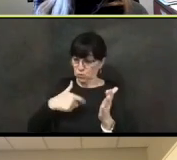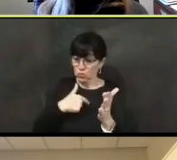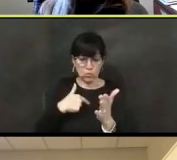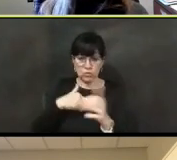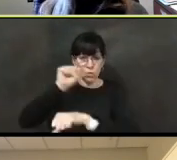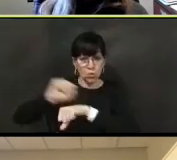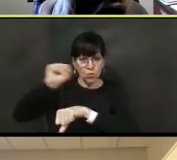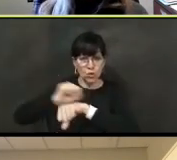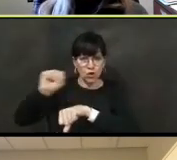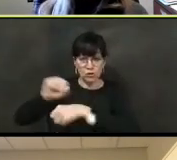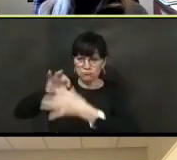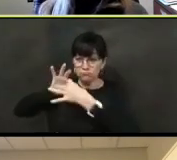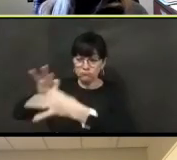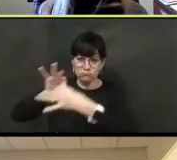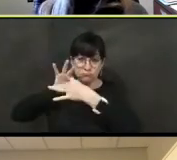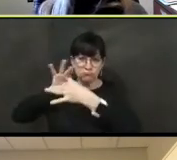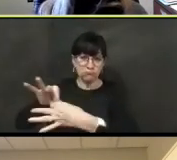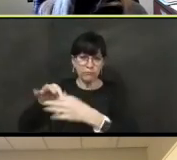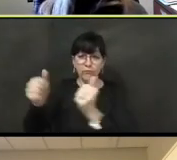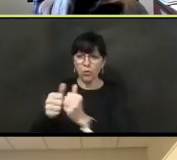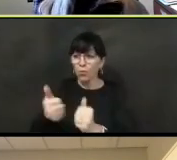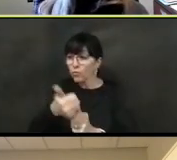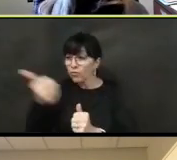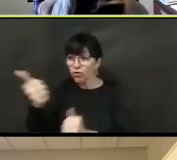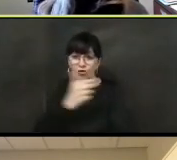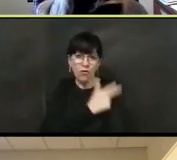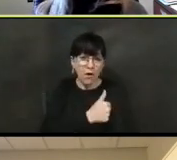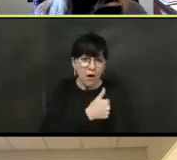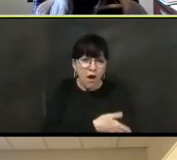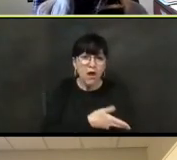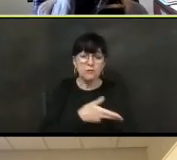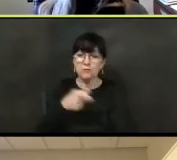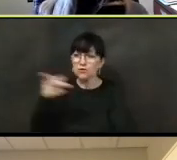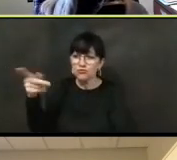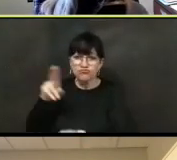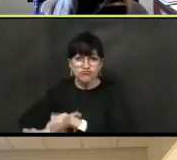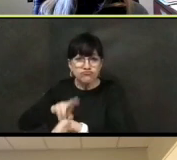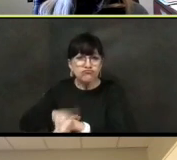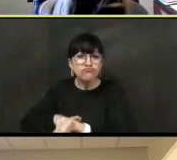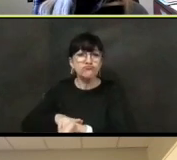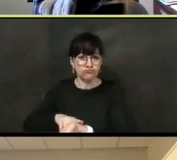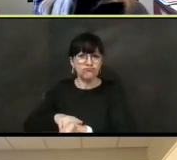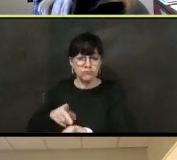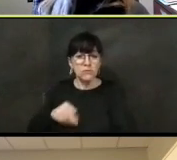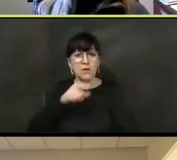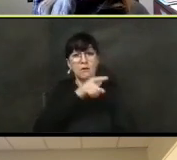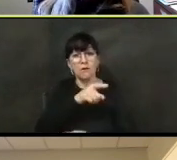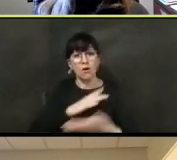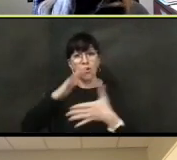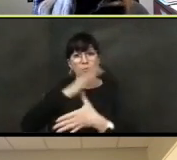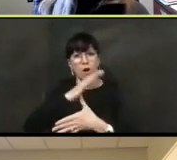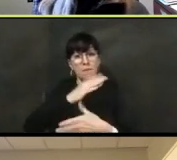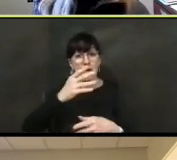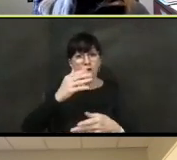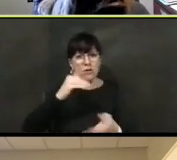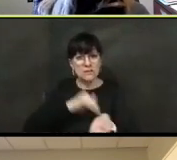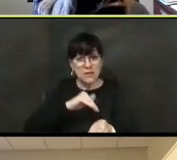hospitals who are willing to step up and even do more, but primary care doctors, pharmacy, urgent